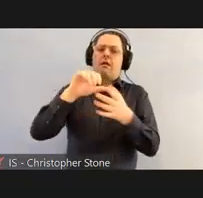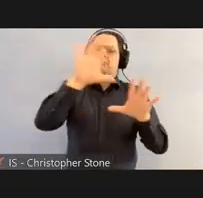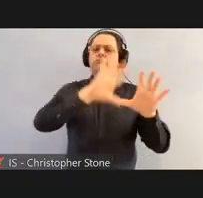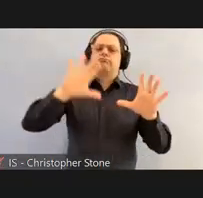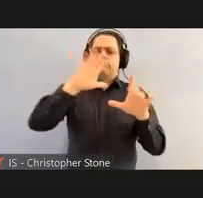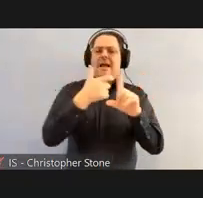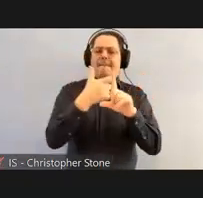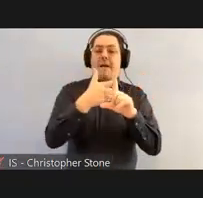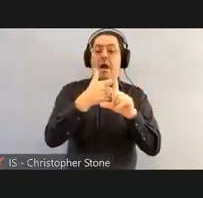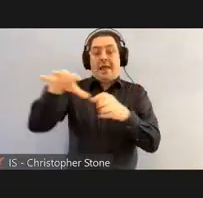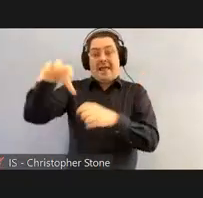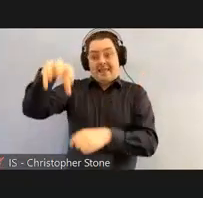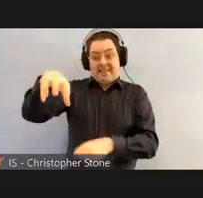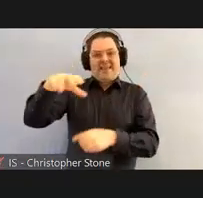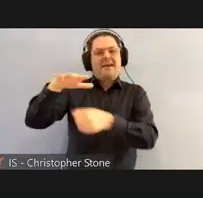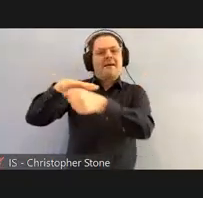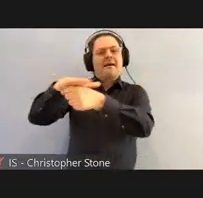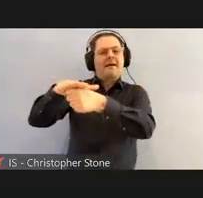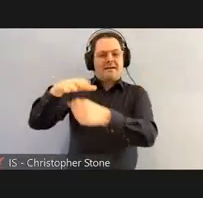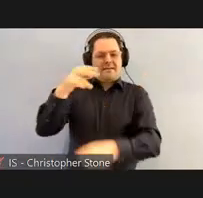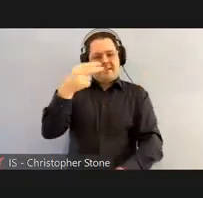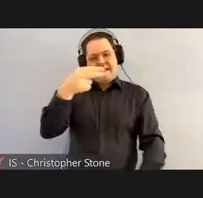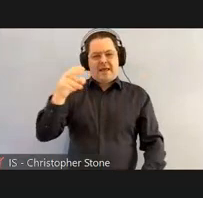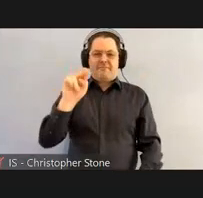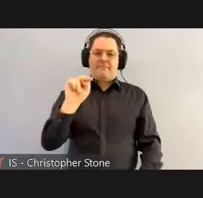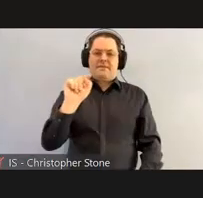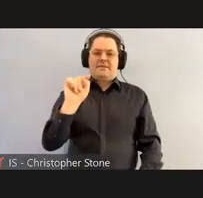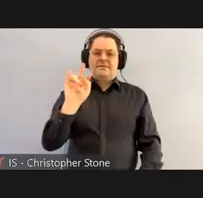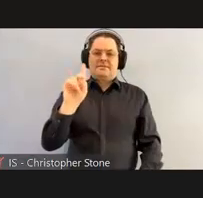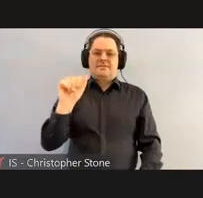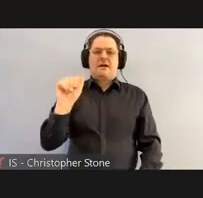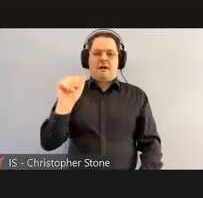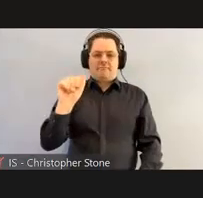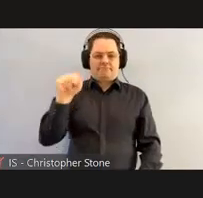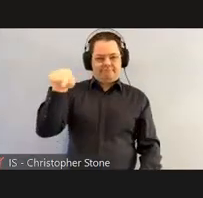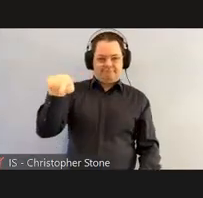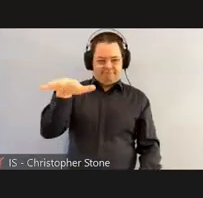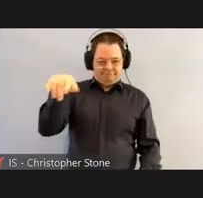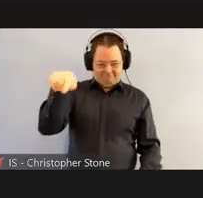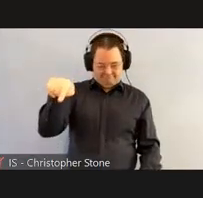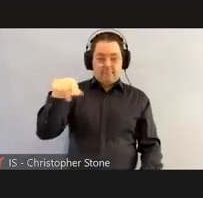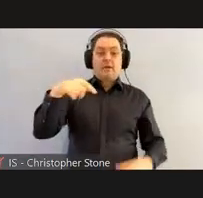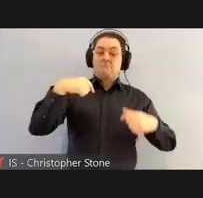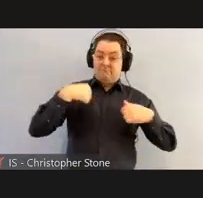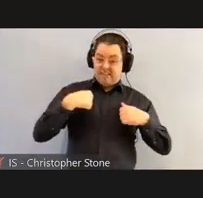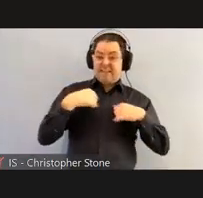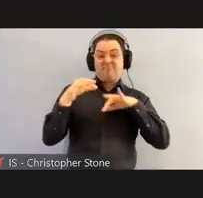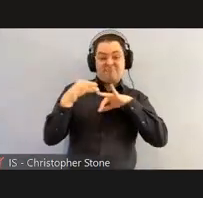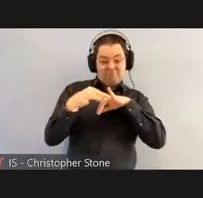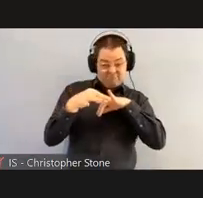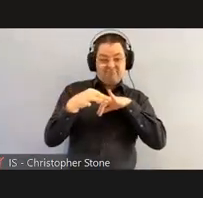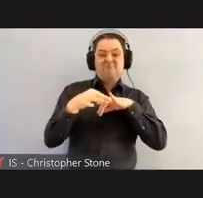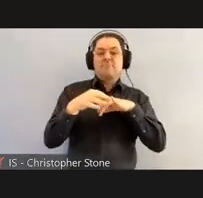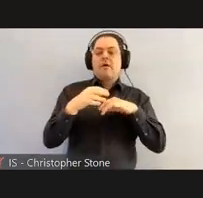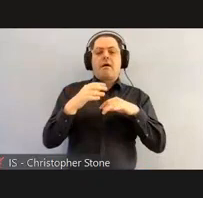Ntinda. Now, when I reached there, we went as a family, me, my husband, the siblings, and everybody